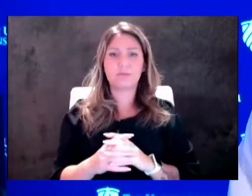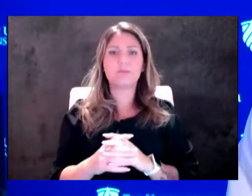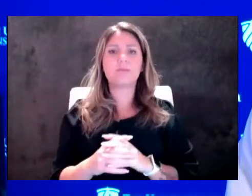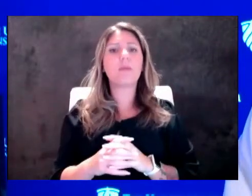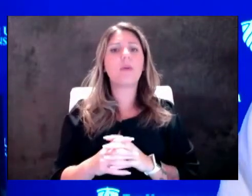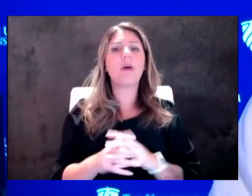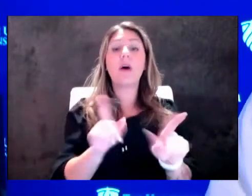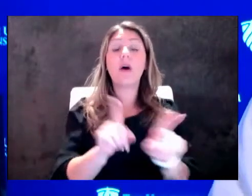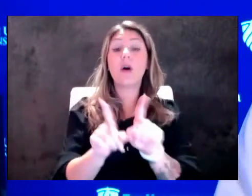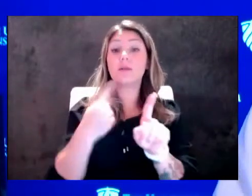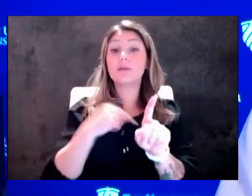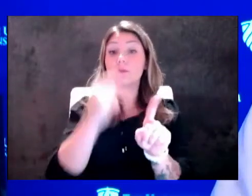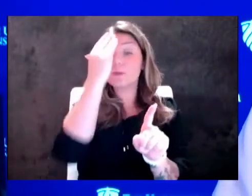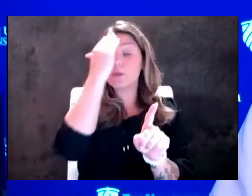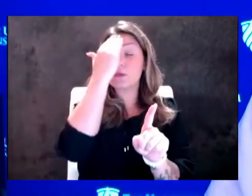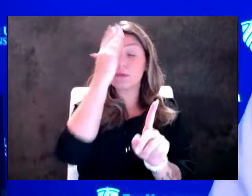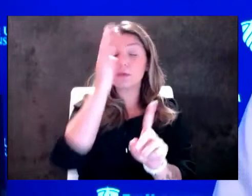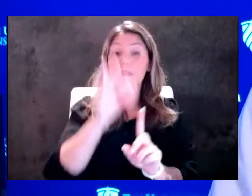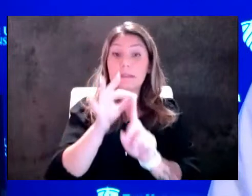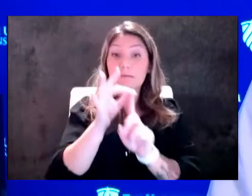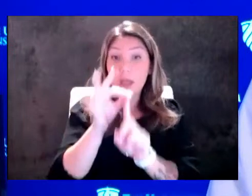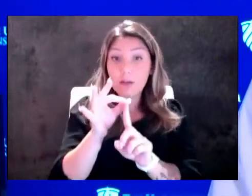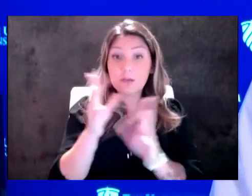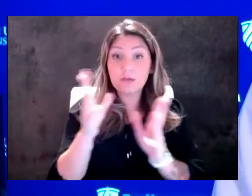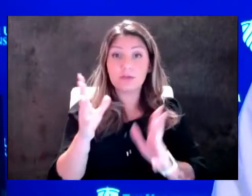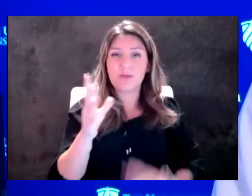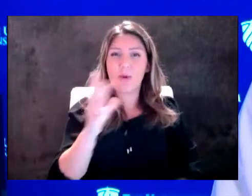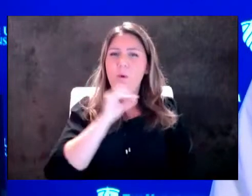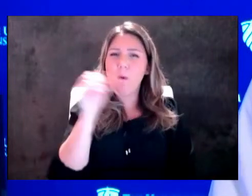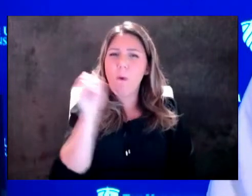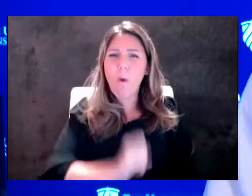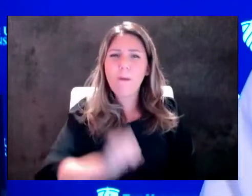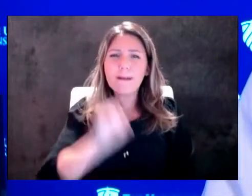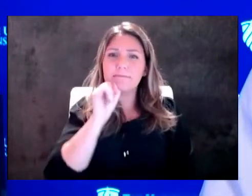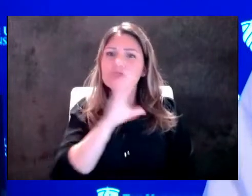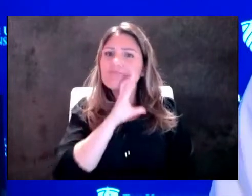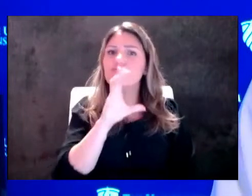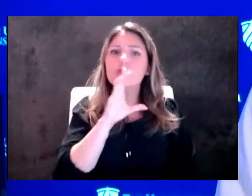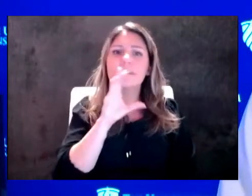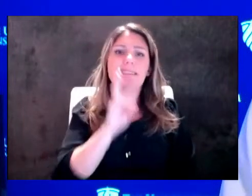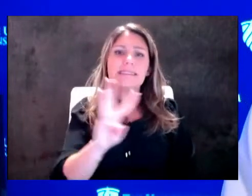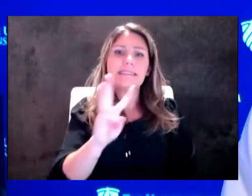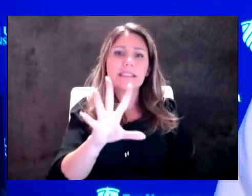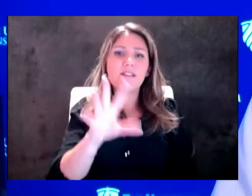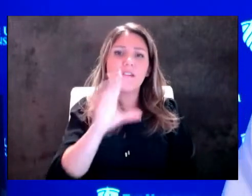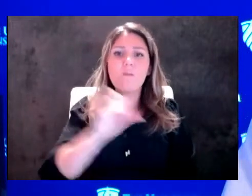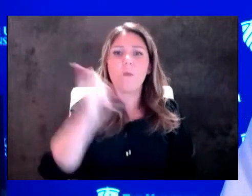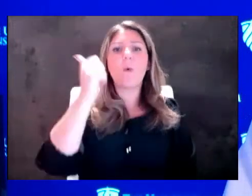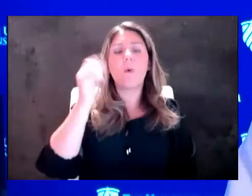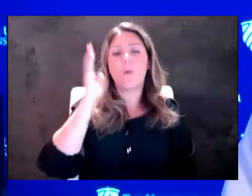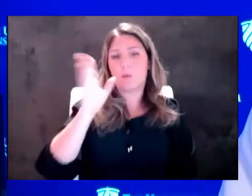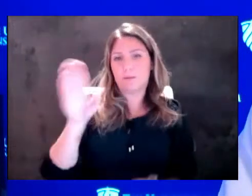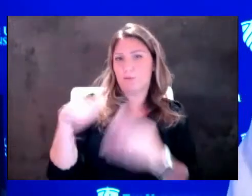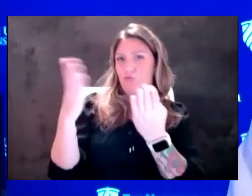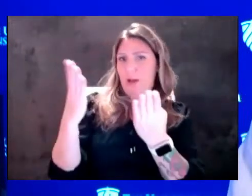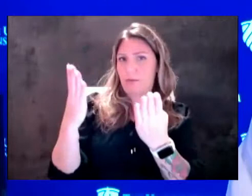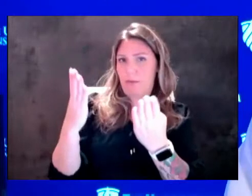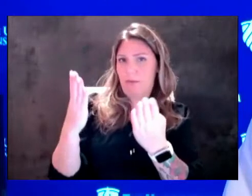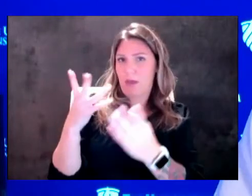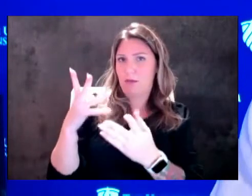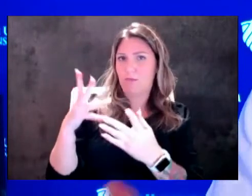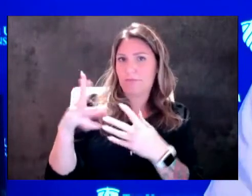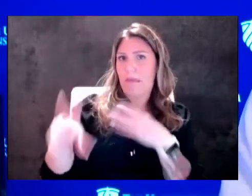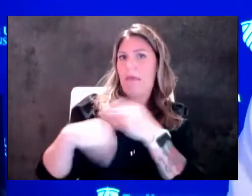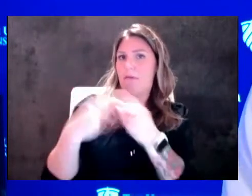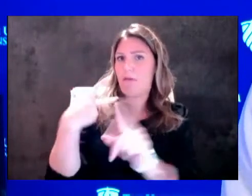know that especially for those older age groups, 65 and above, it will be recommended. So, but again, that's just speculation, and